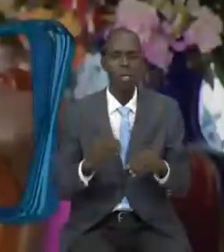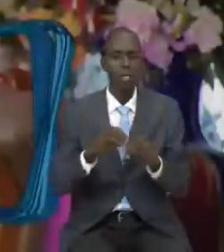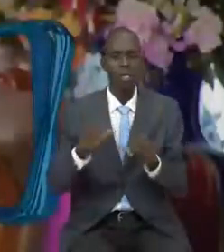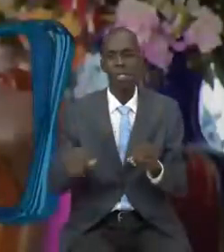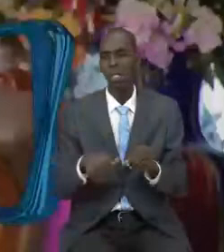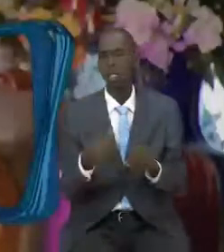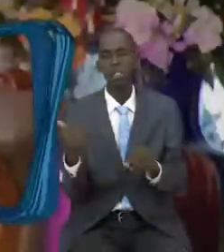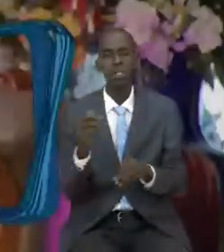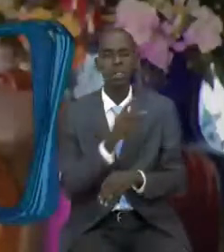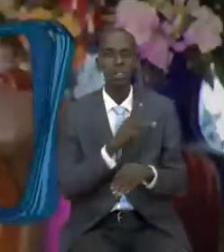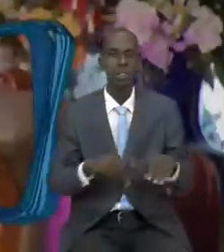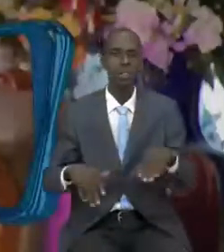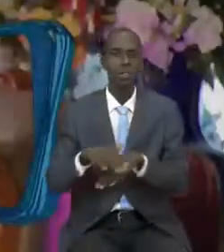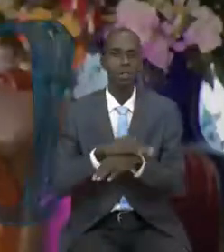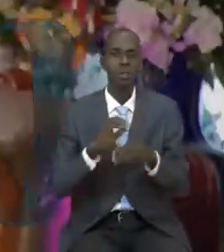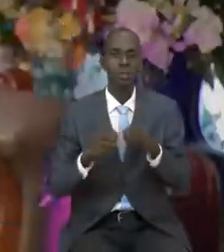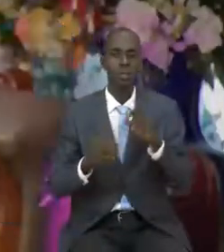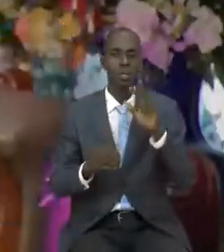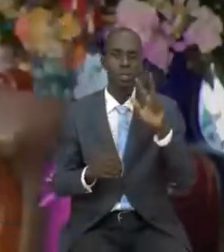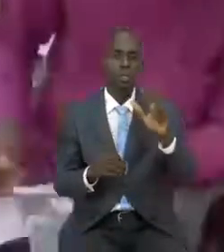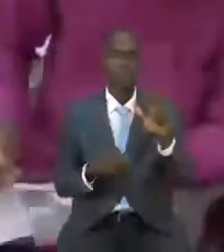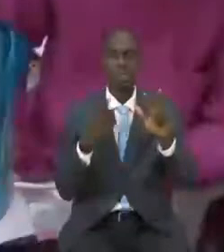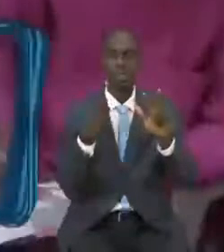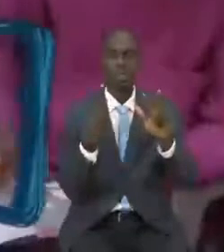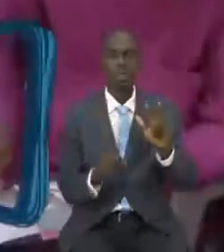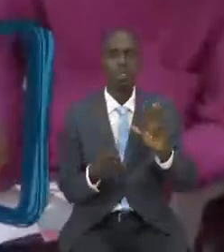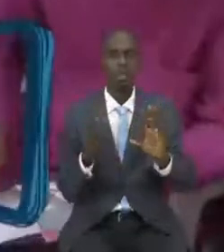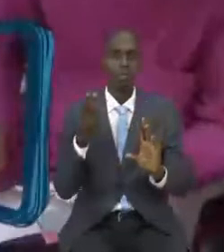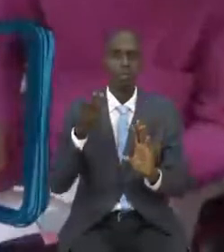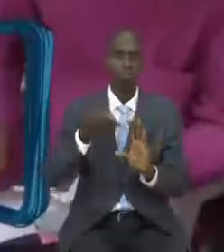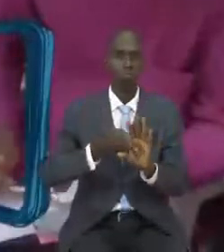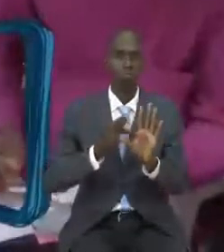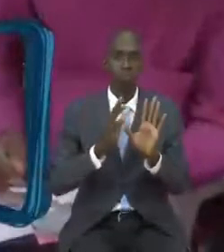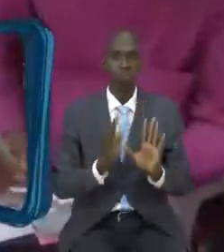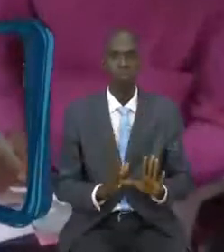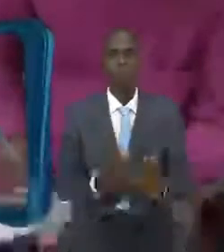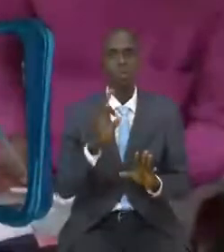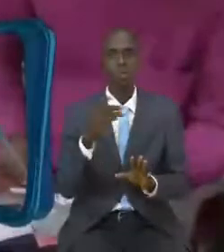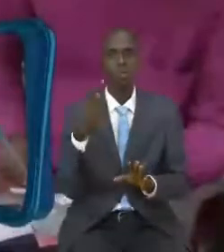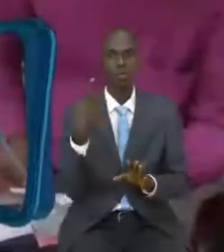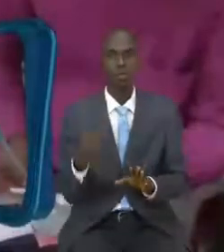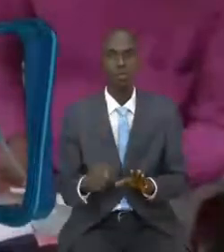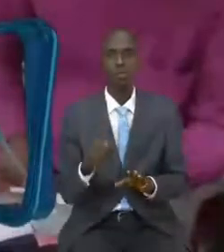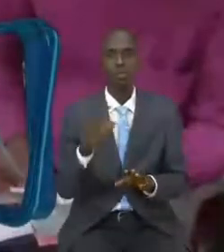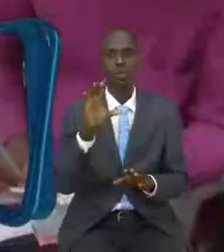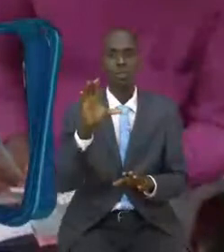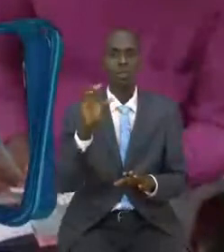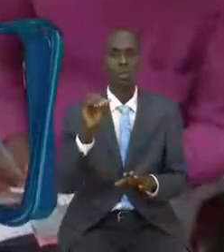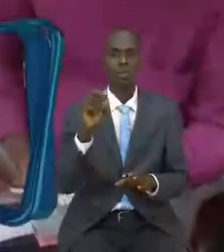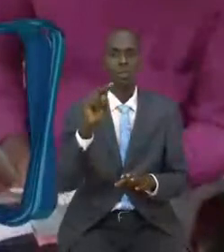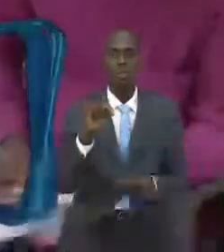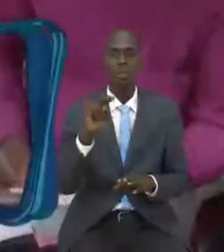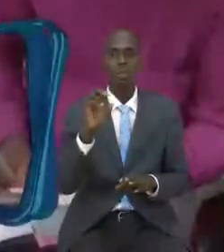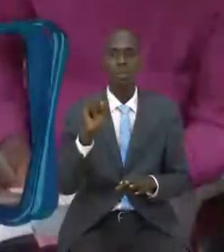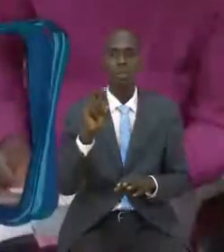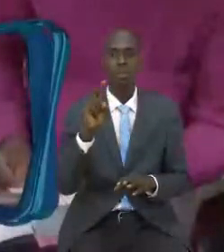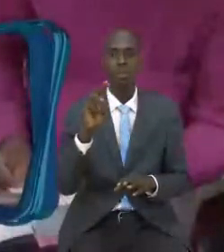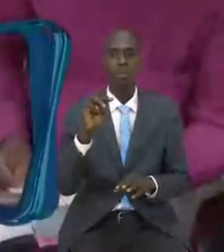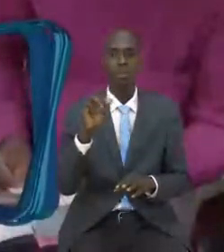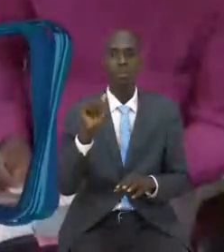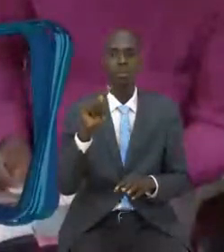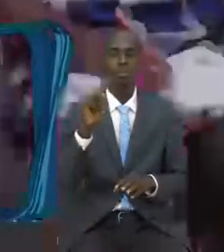Number three, the partakers of the consummate kingdom. The partakers, the people who